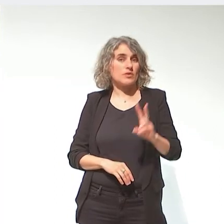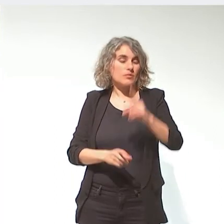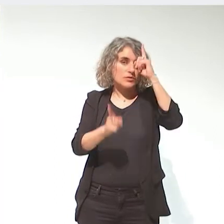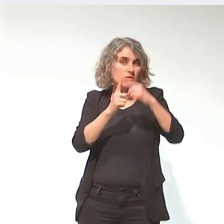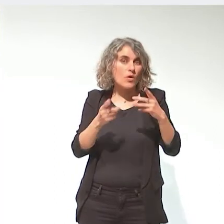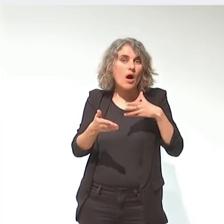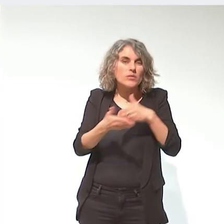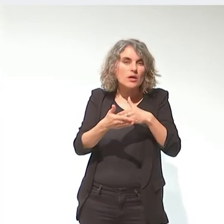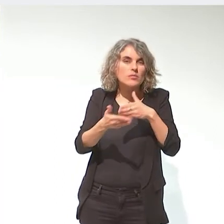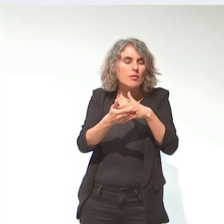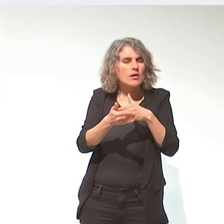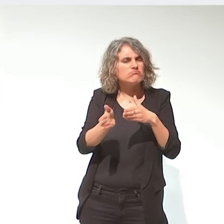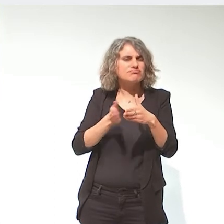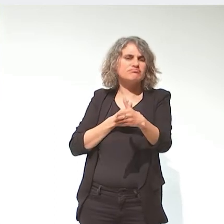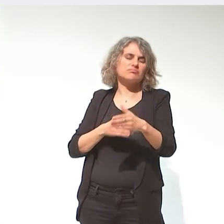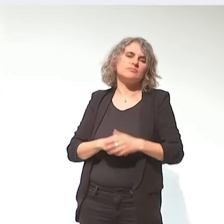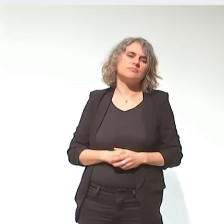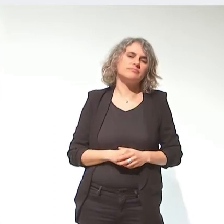education, the